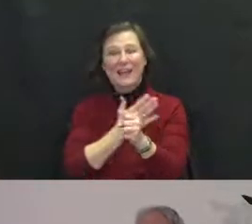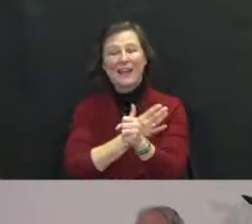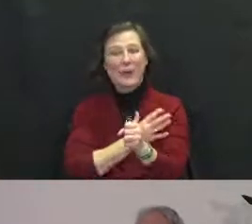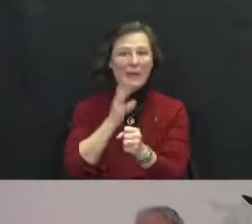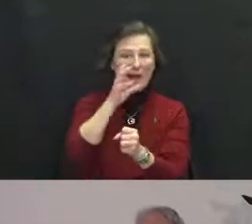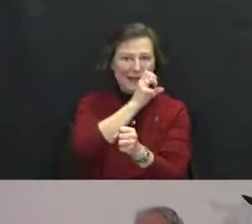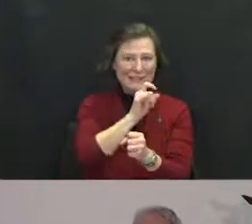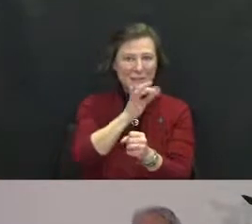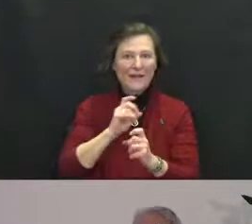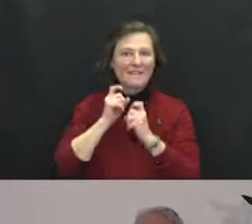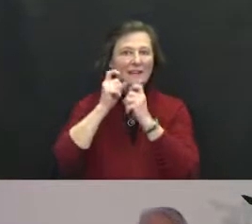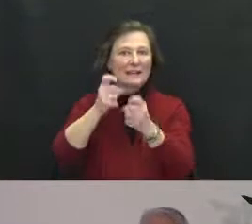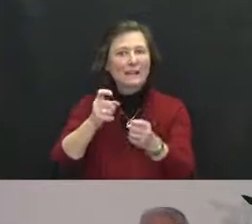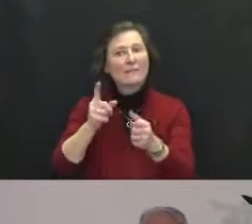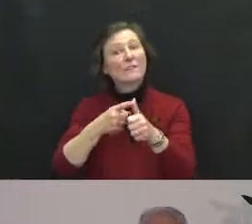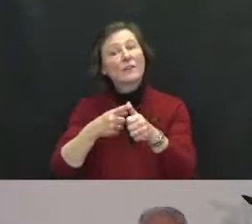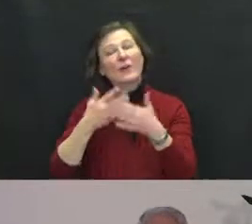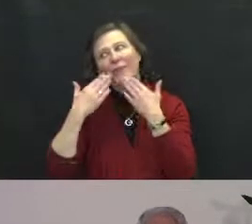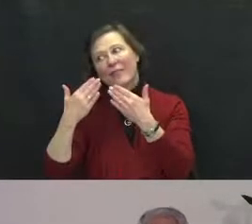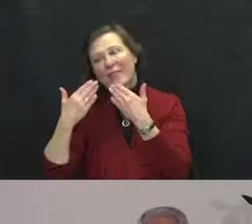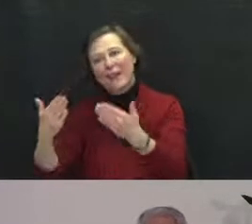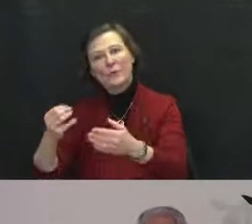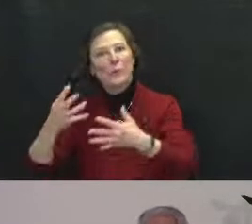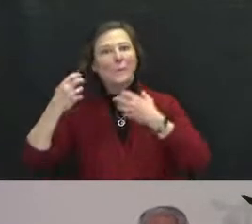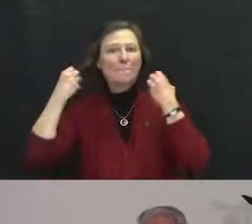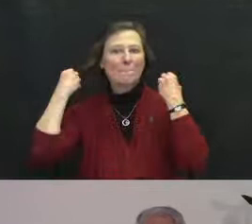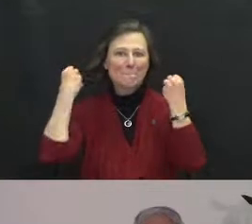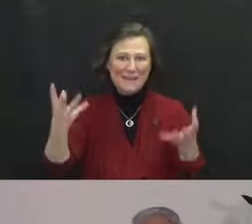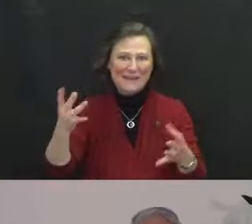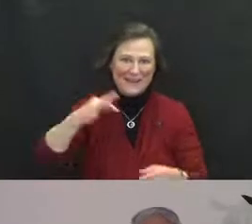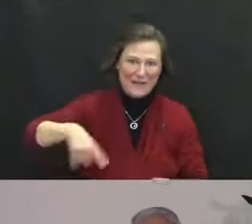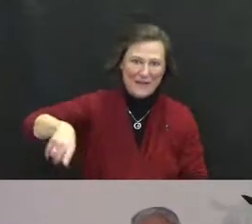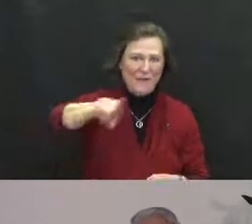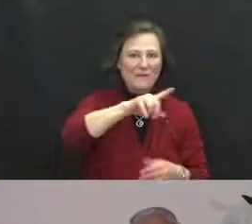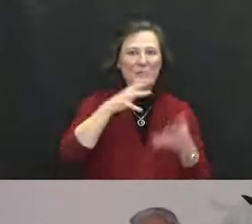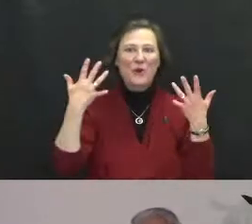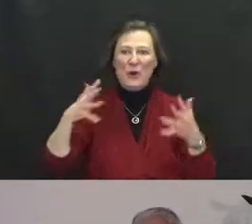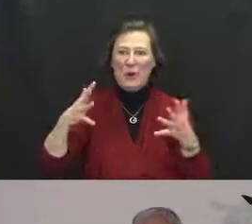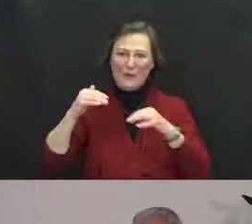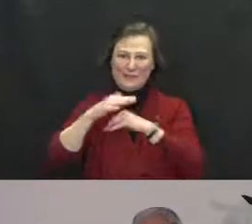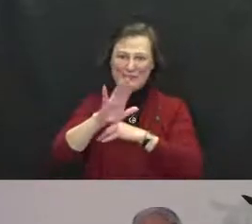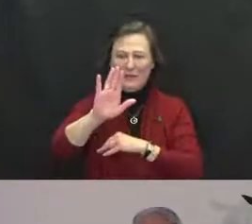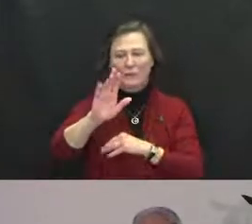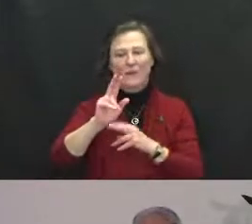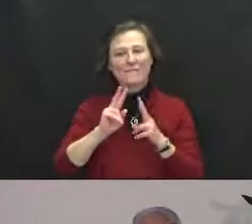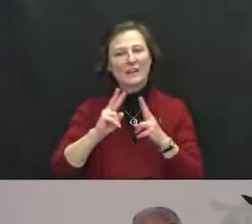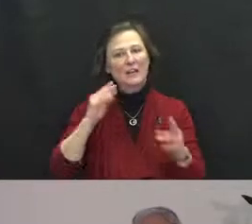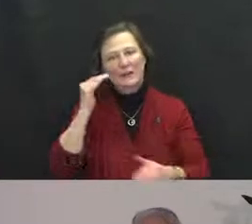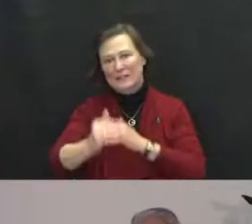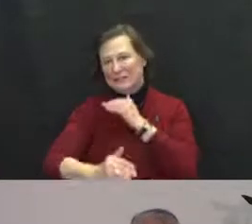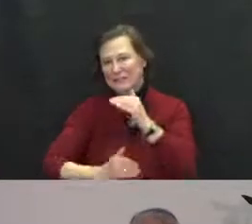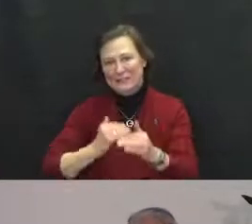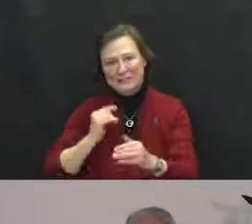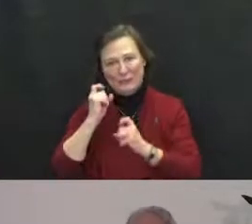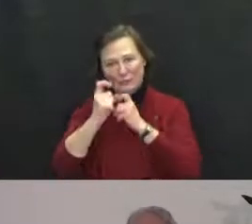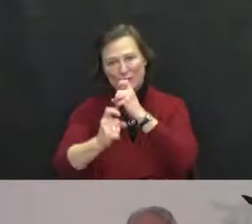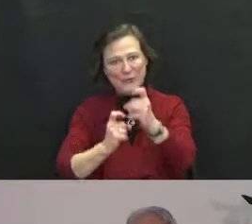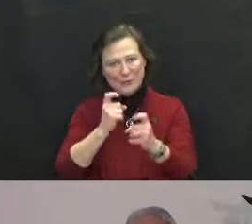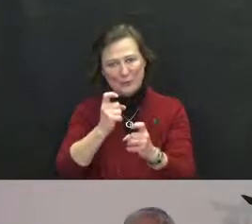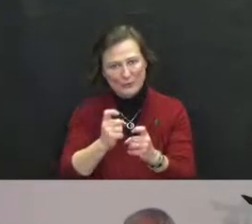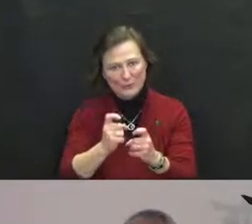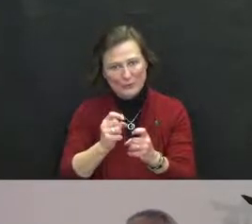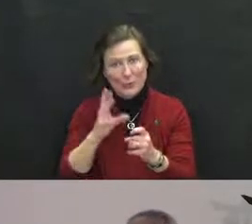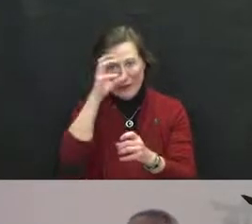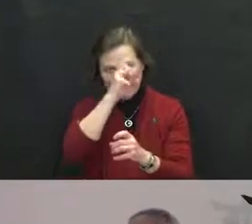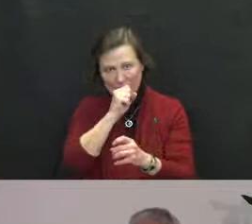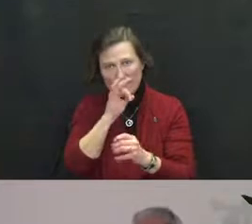forms? First of all, I just want to say thanks to so many of you who have already sent in your generous contributions or